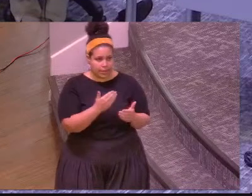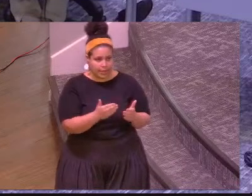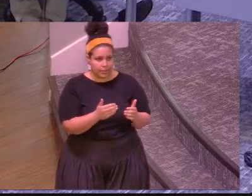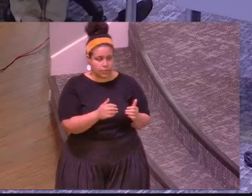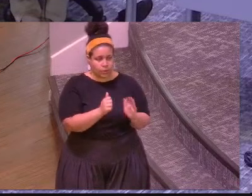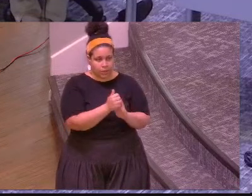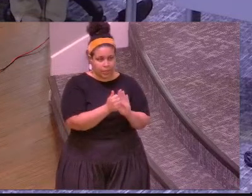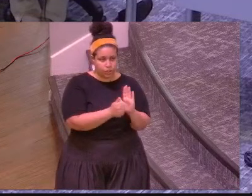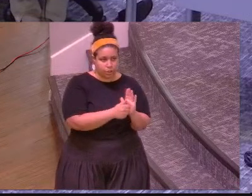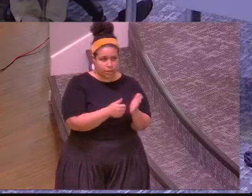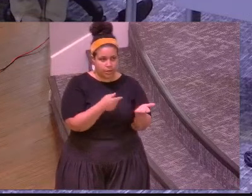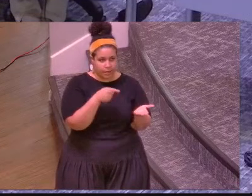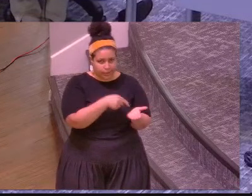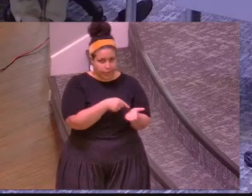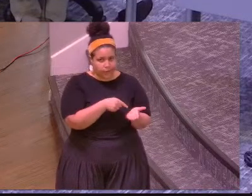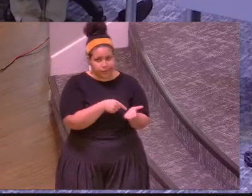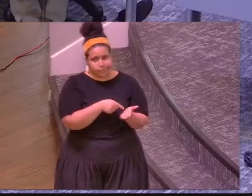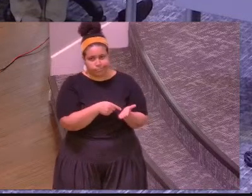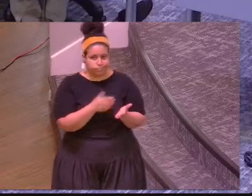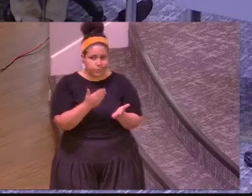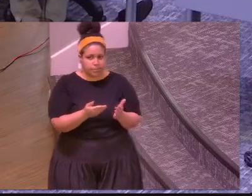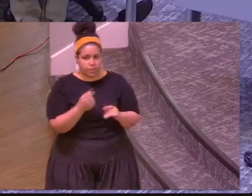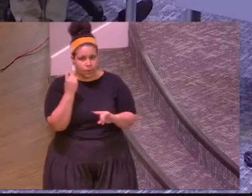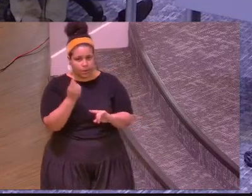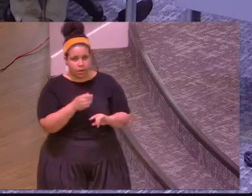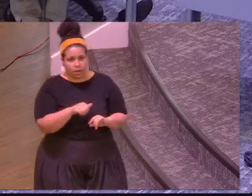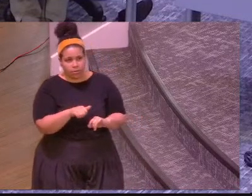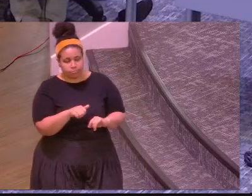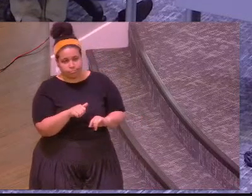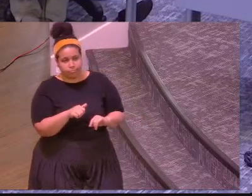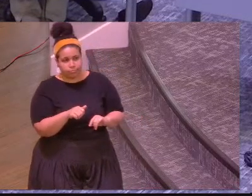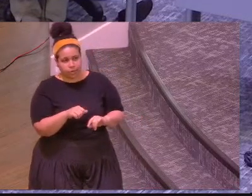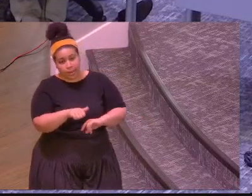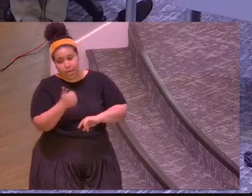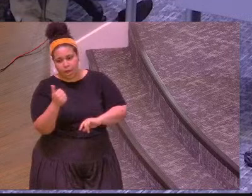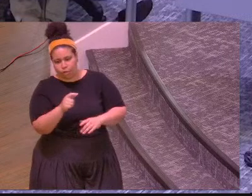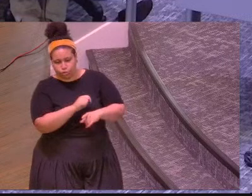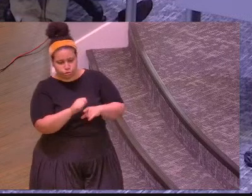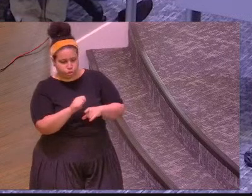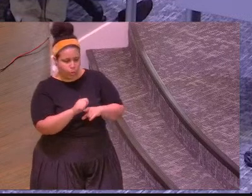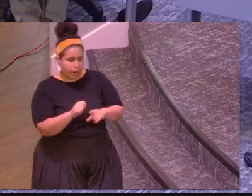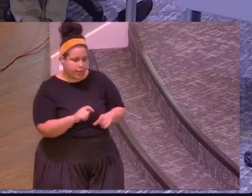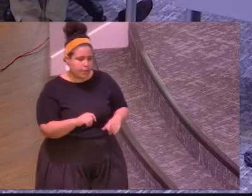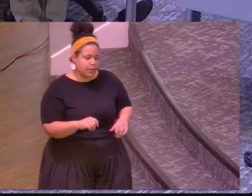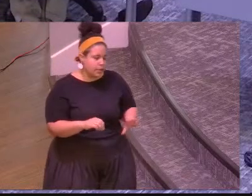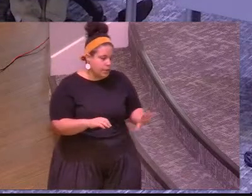the things that we've thought about from our other training is like if we don't have a written report,